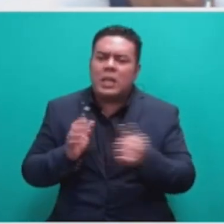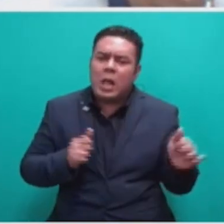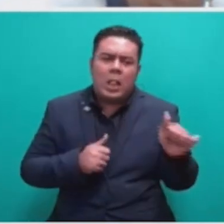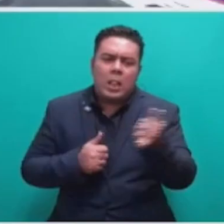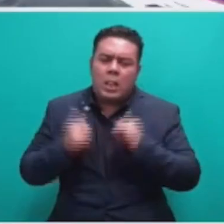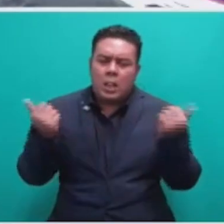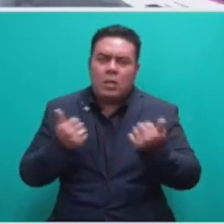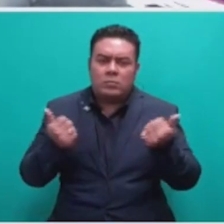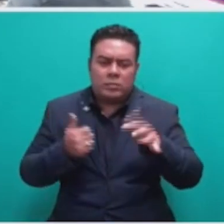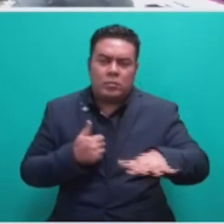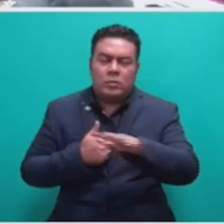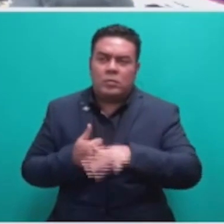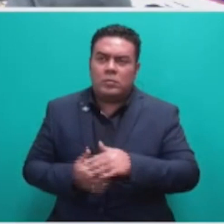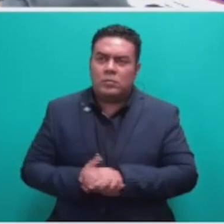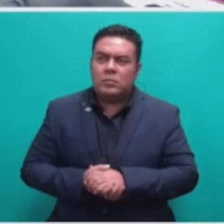Speaker.